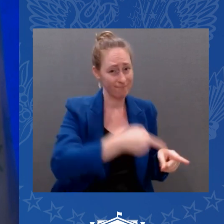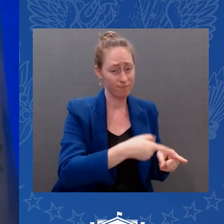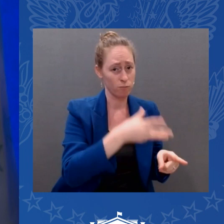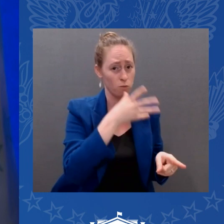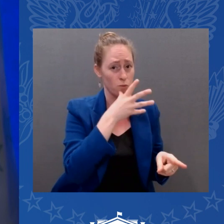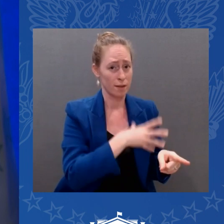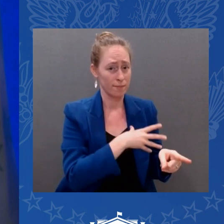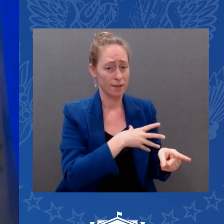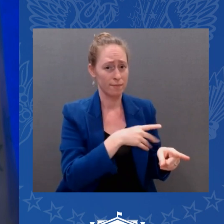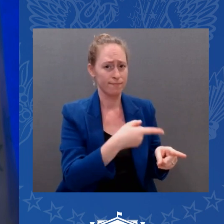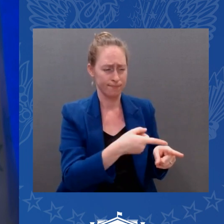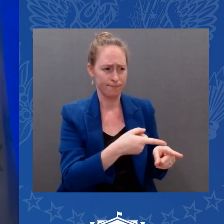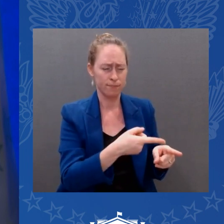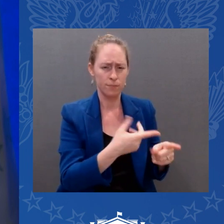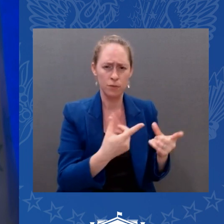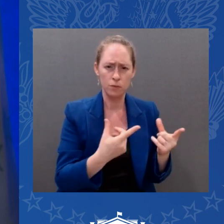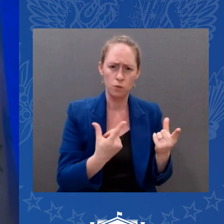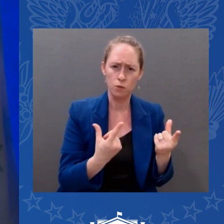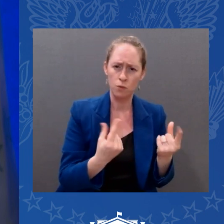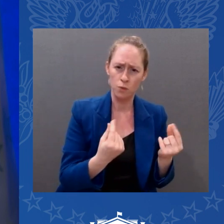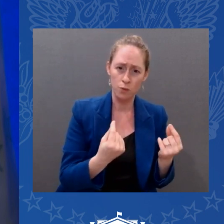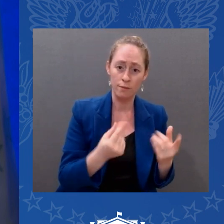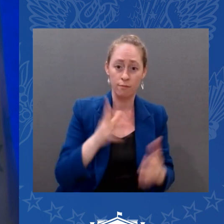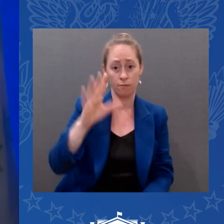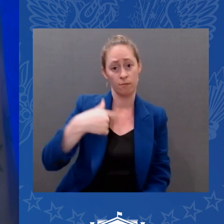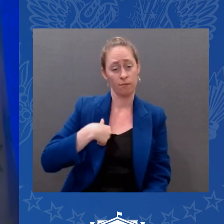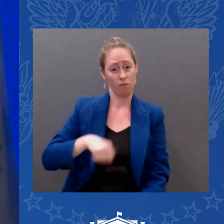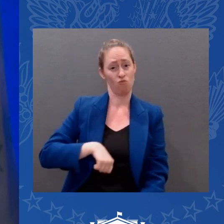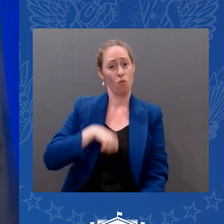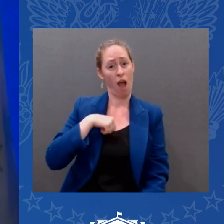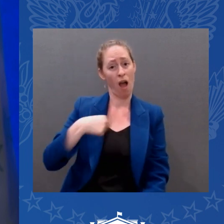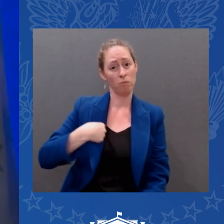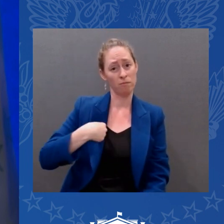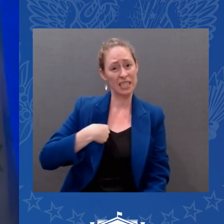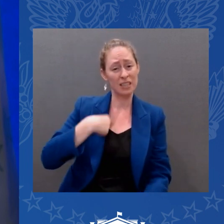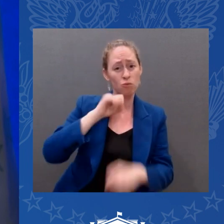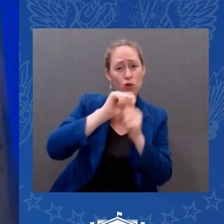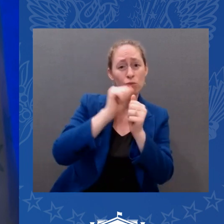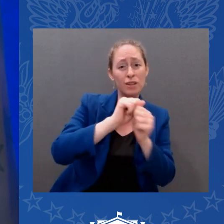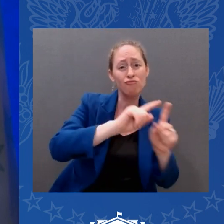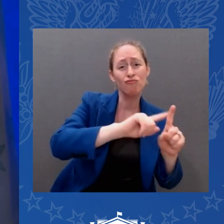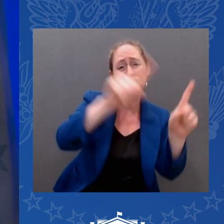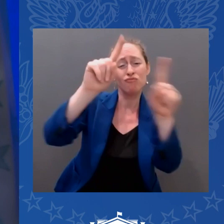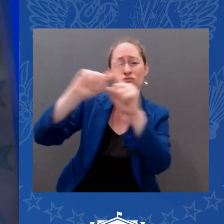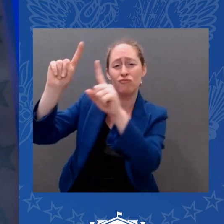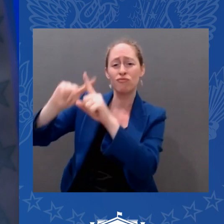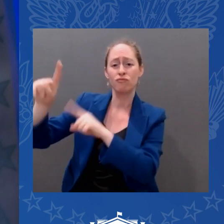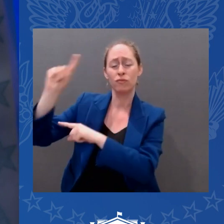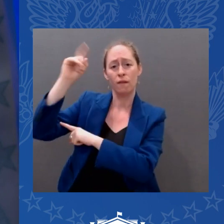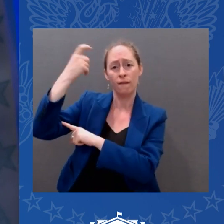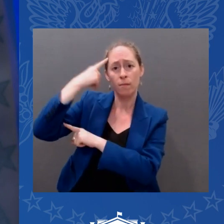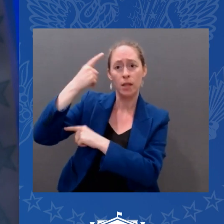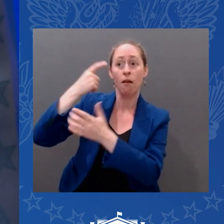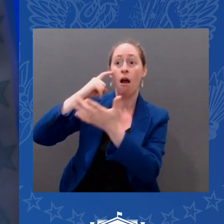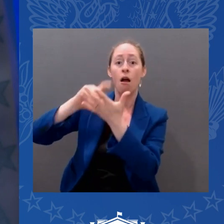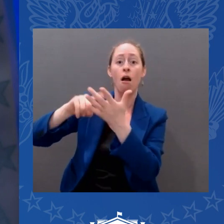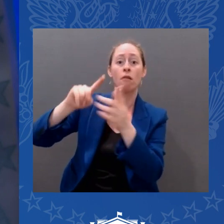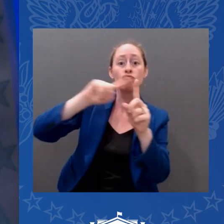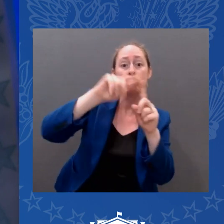with government to improve laws that affect women and development and girls and women, such as